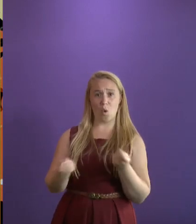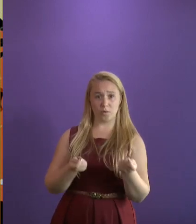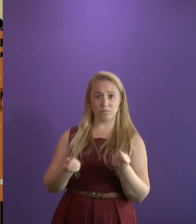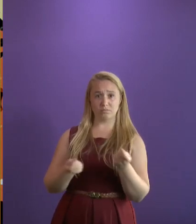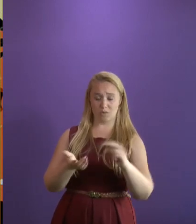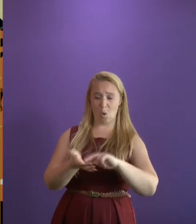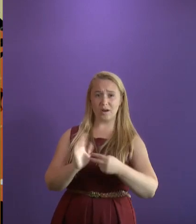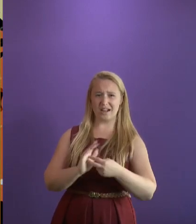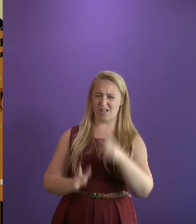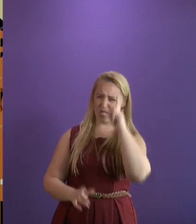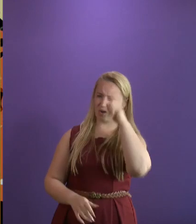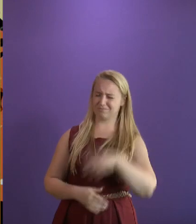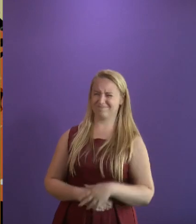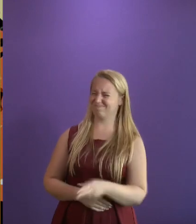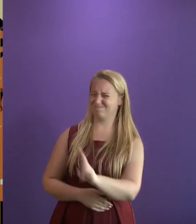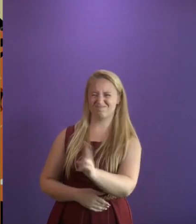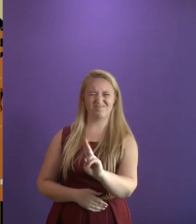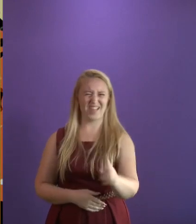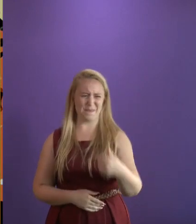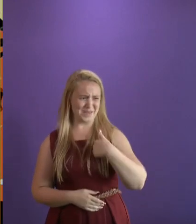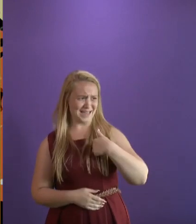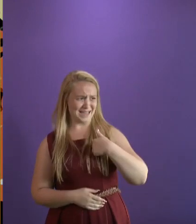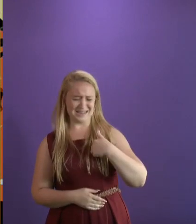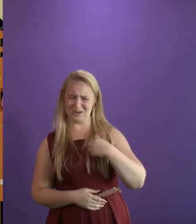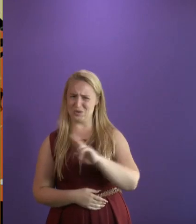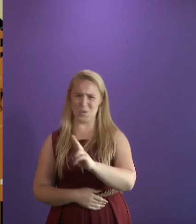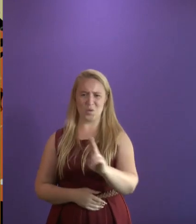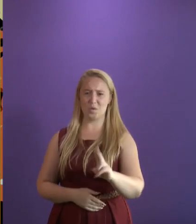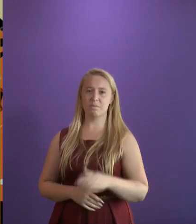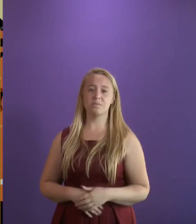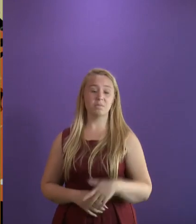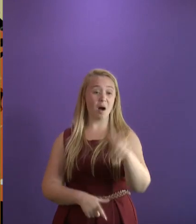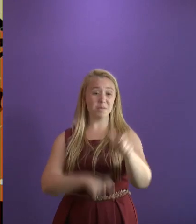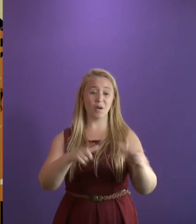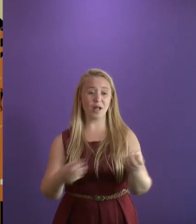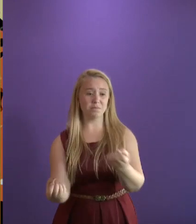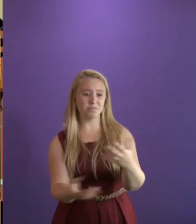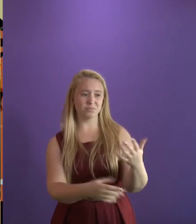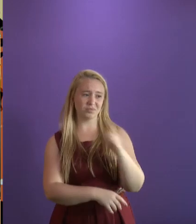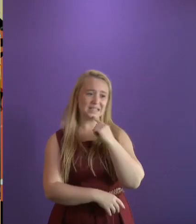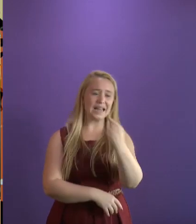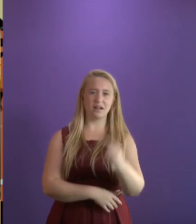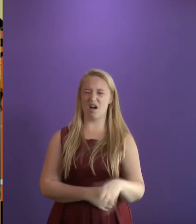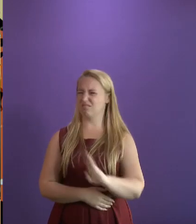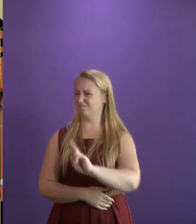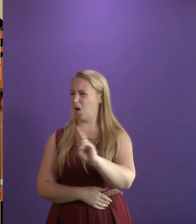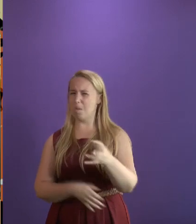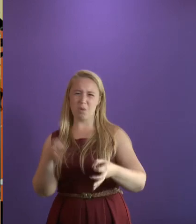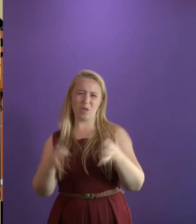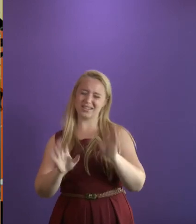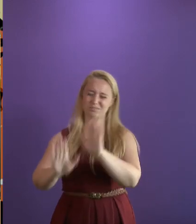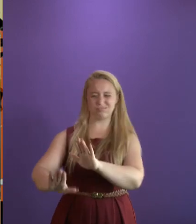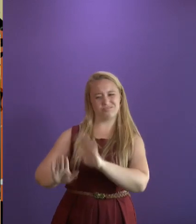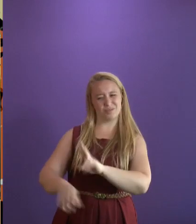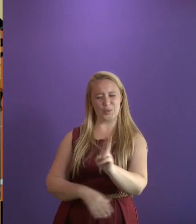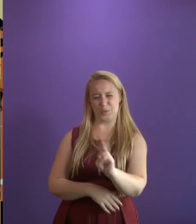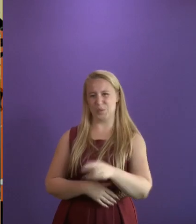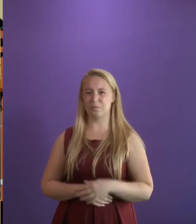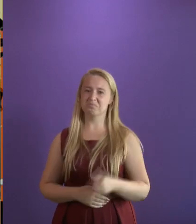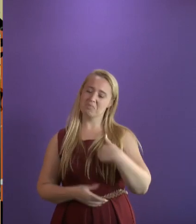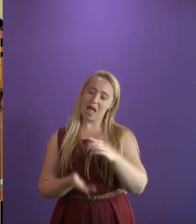no, that's not for me. That's not for the likes of me. And folk used to say that to you. You'll all have heard it. That's not for you, hen. Politics isn't for you. I'm happy